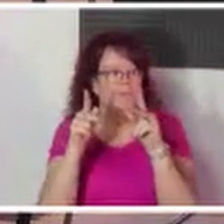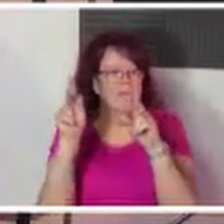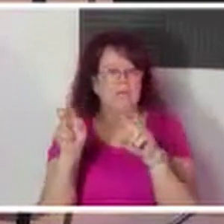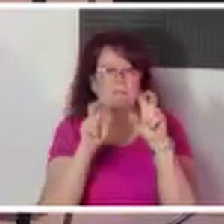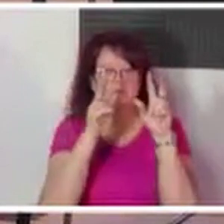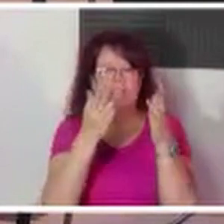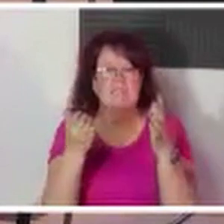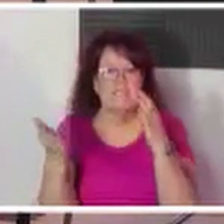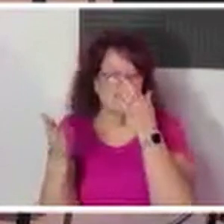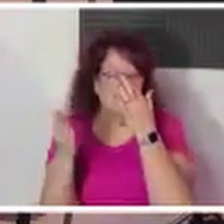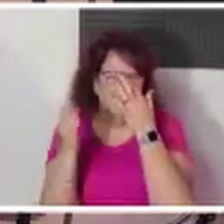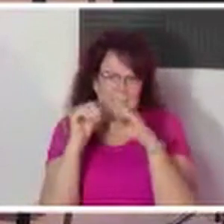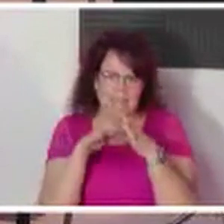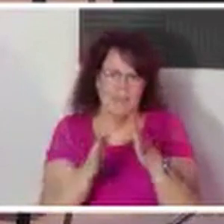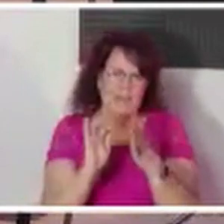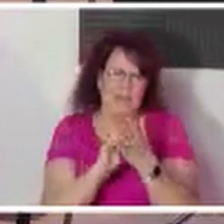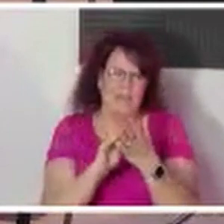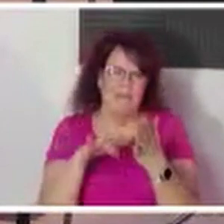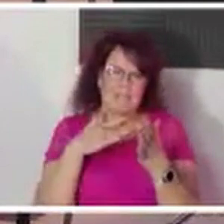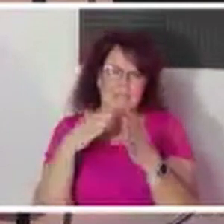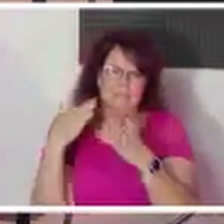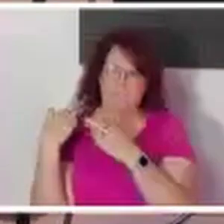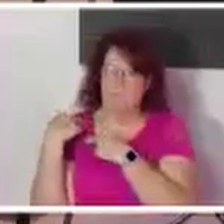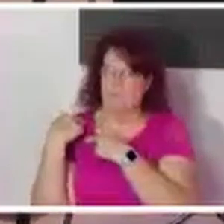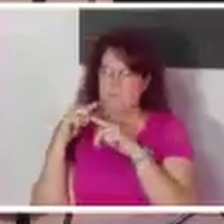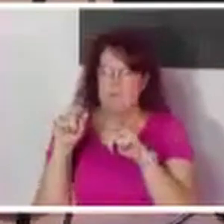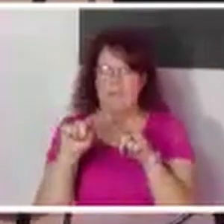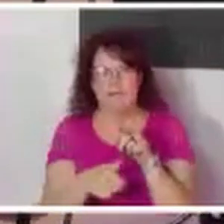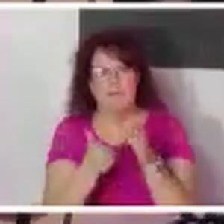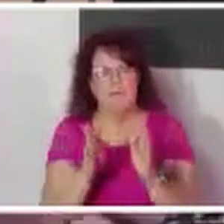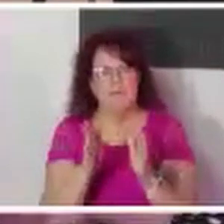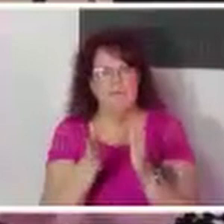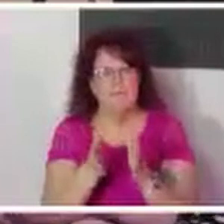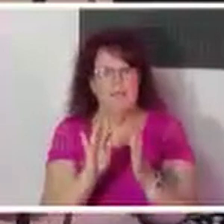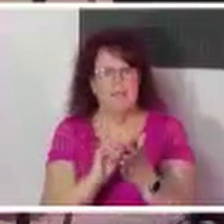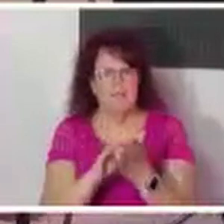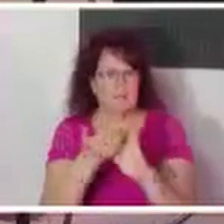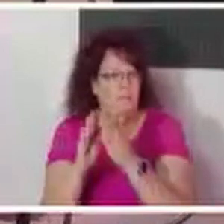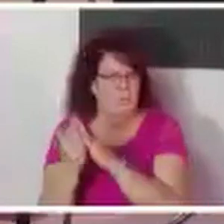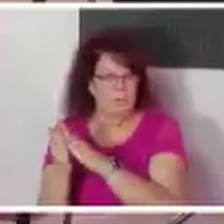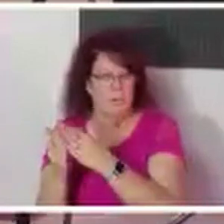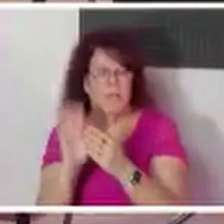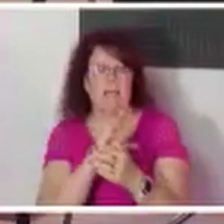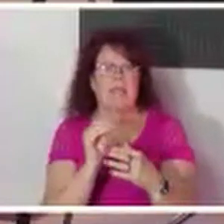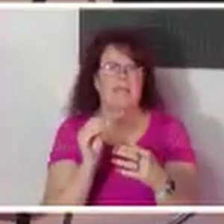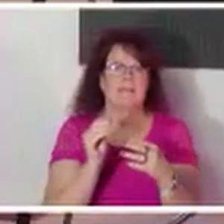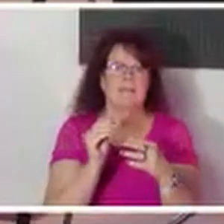these things in a way that feels sort of like a responsibility, but also another way of loving the community and getting to